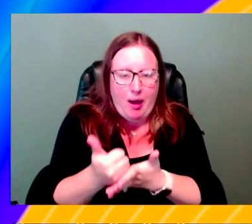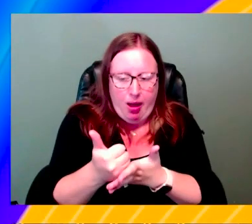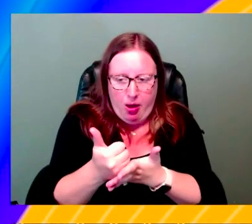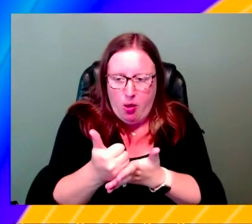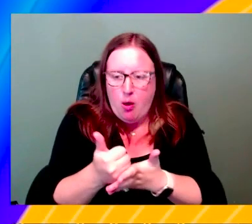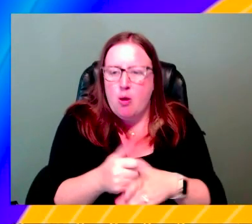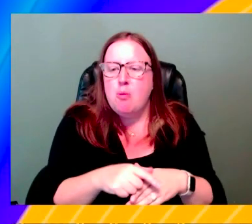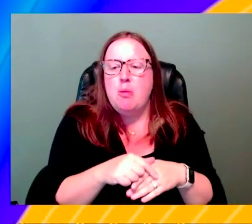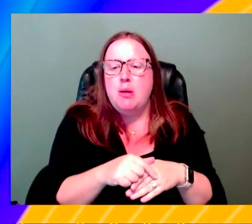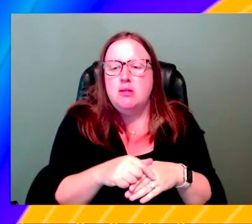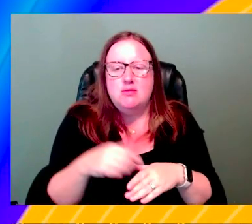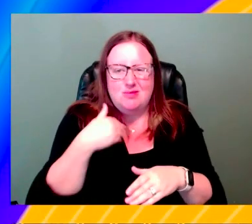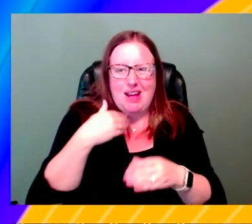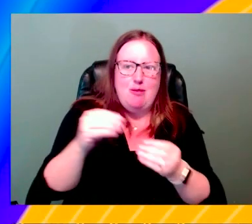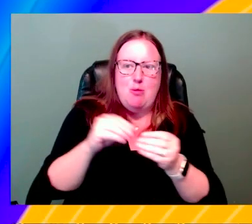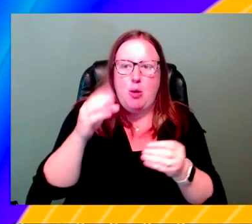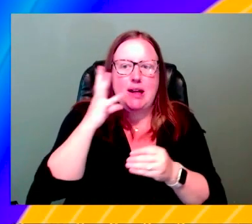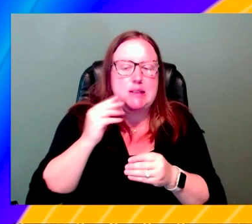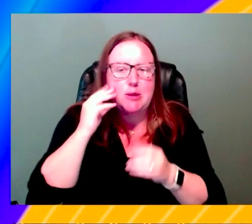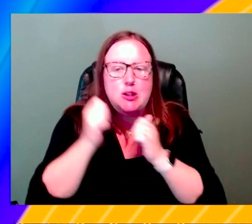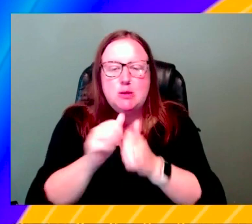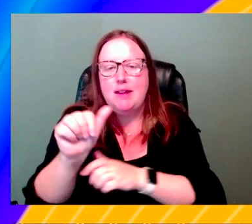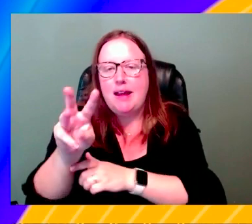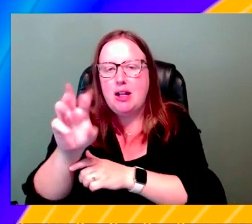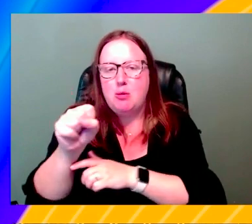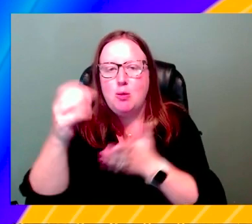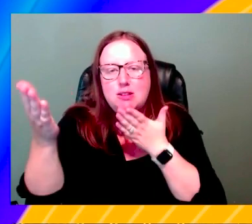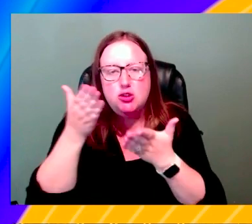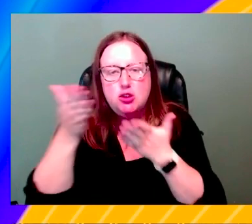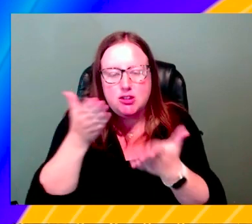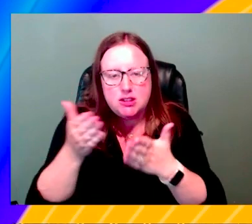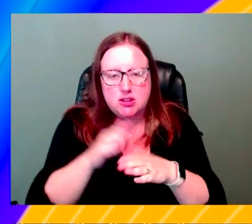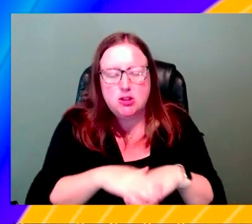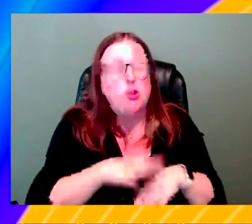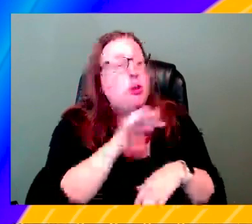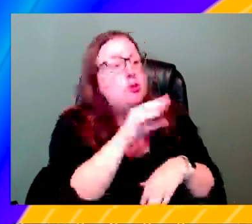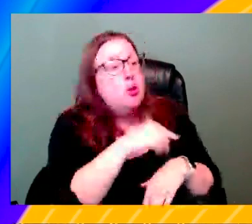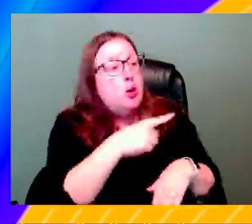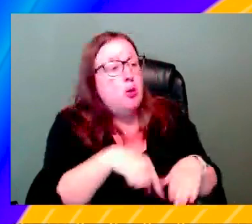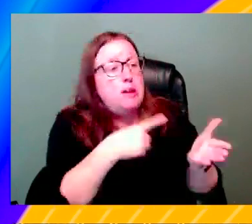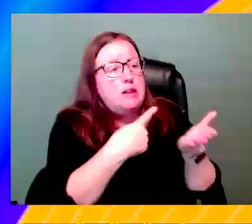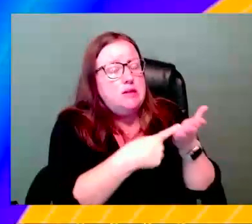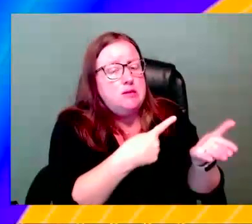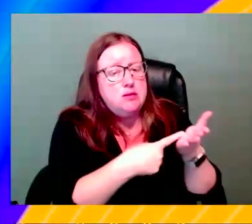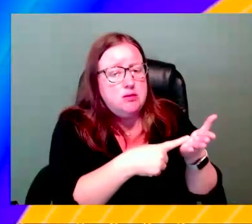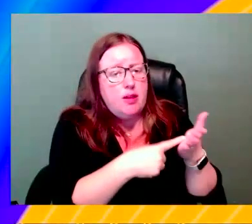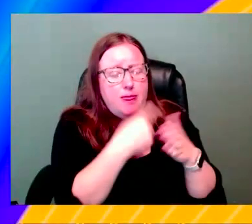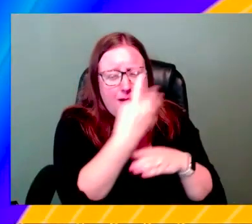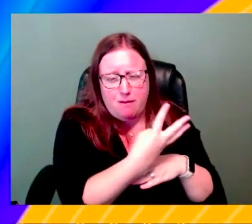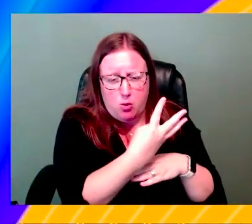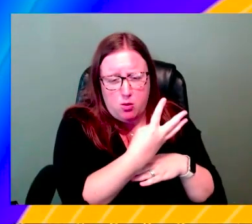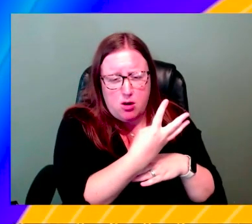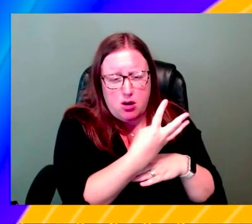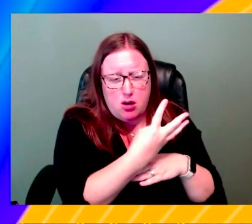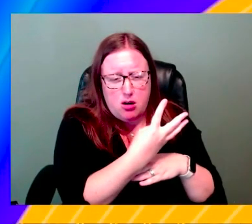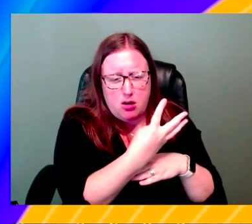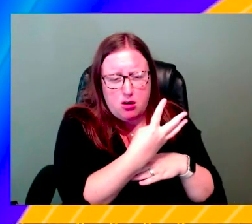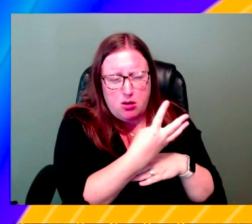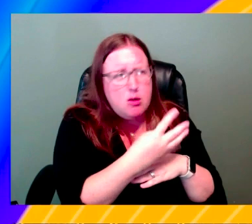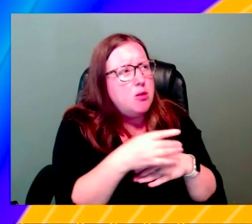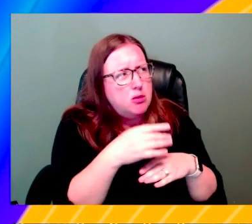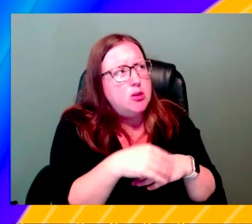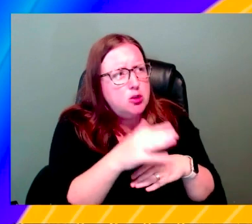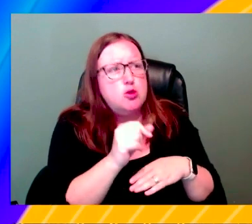some experience with the different AWS services. Right? Nice. Good time. So we went through the 4 and upcoming 5